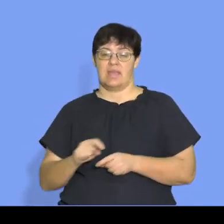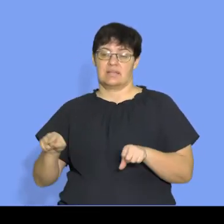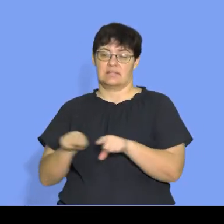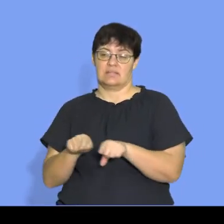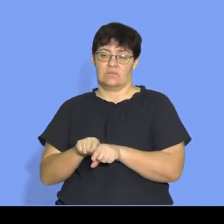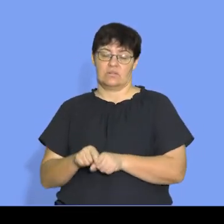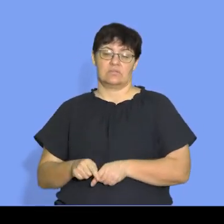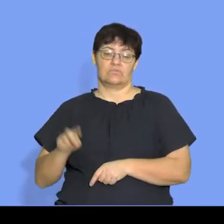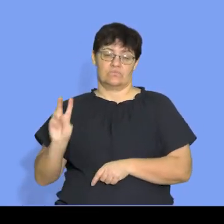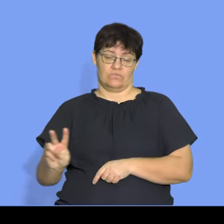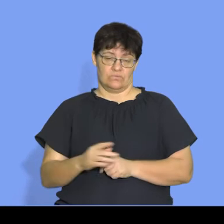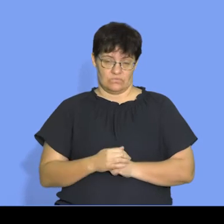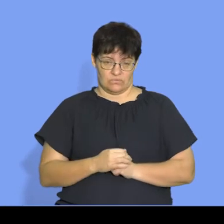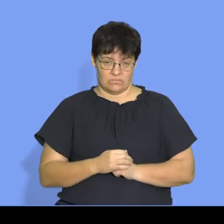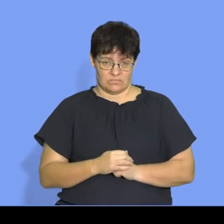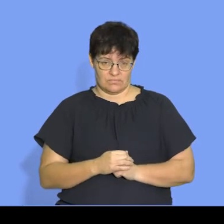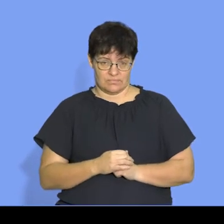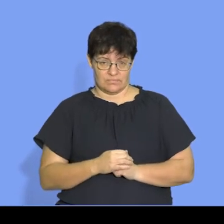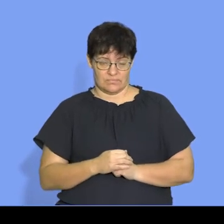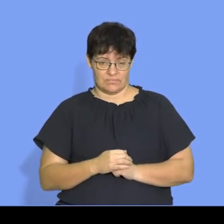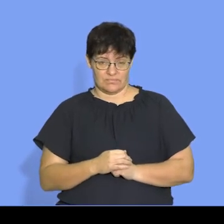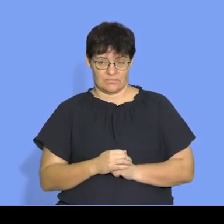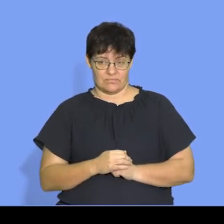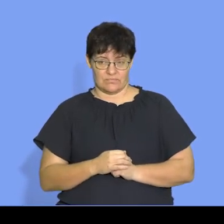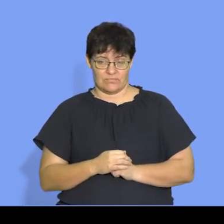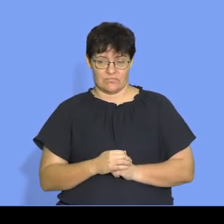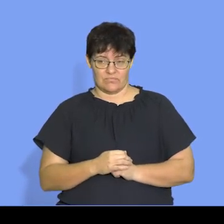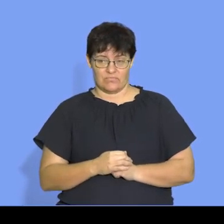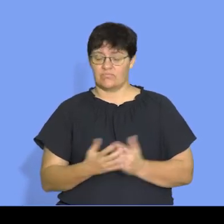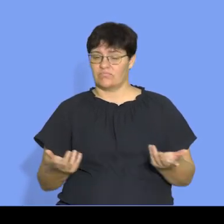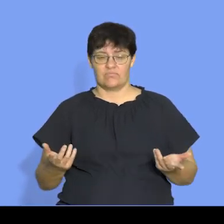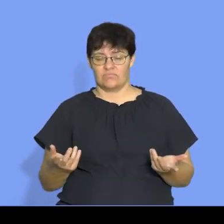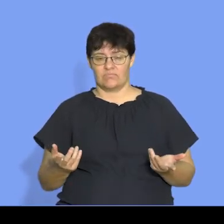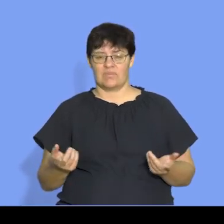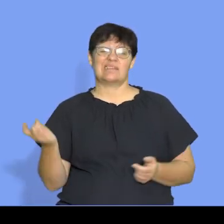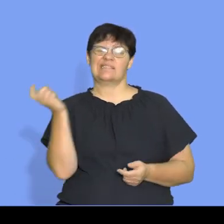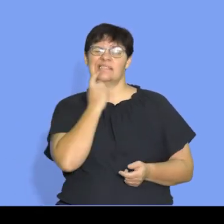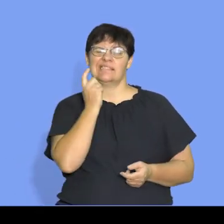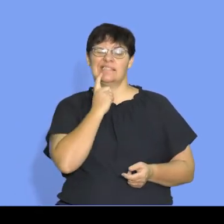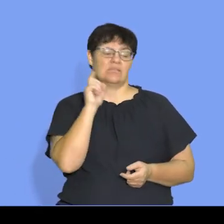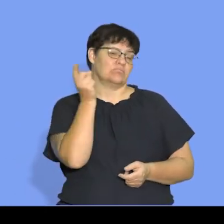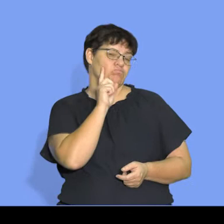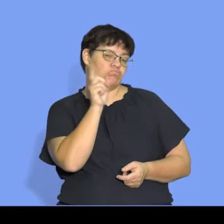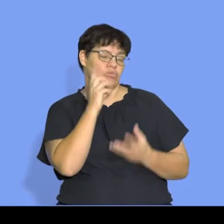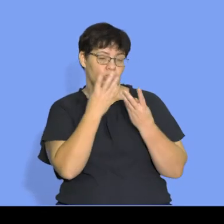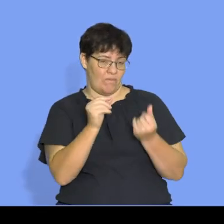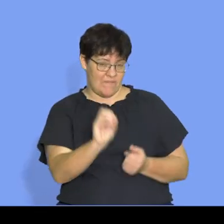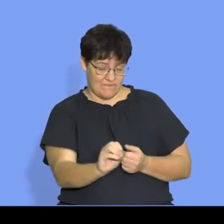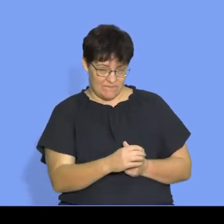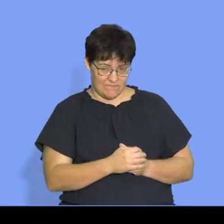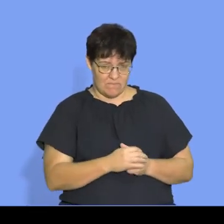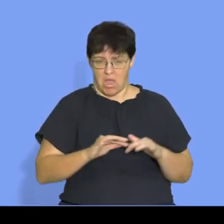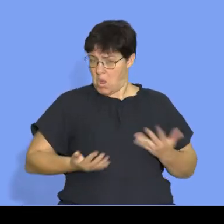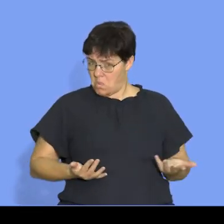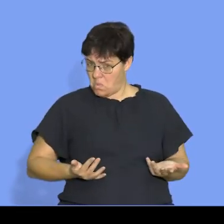is equals to positive 2. Now, this one, guys, it's a bit easy to check your solution. How do you do